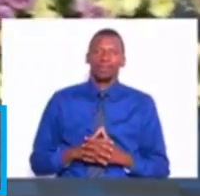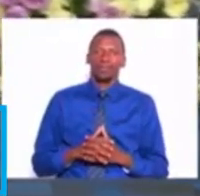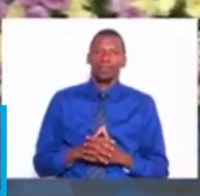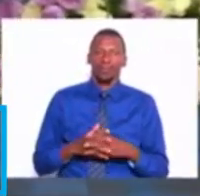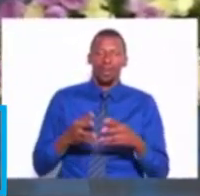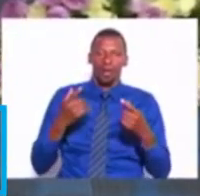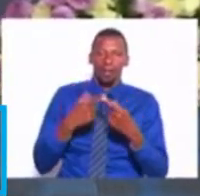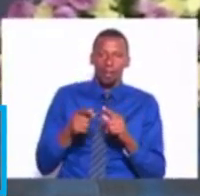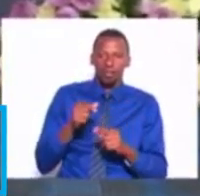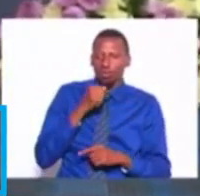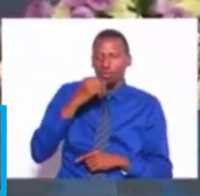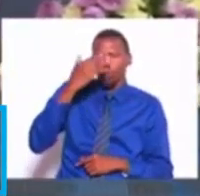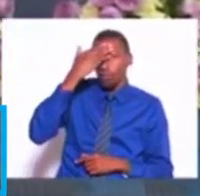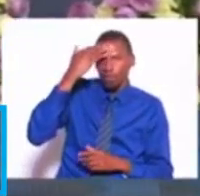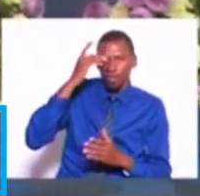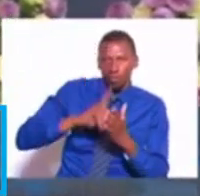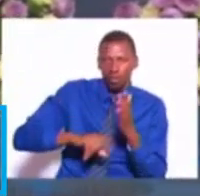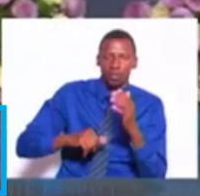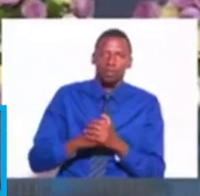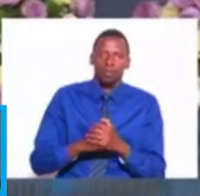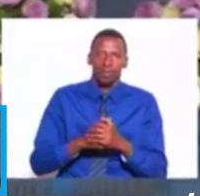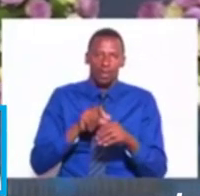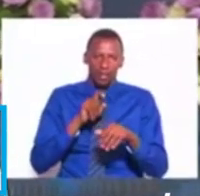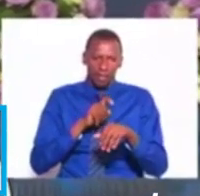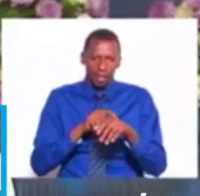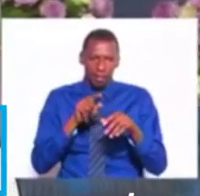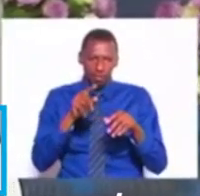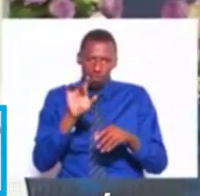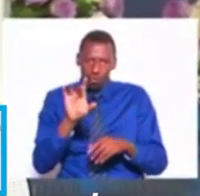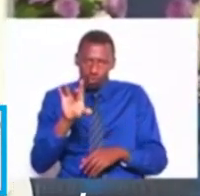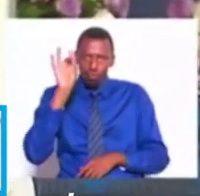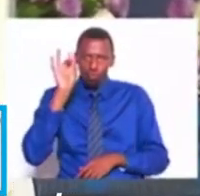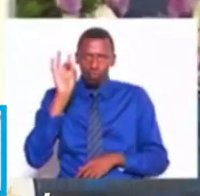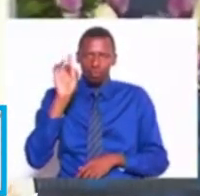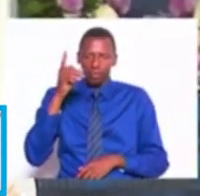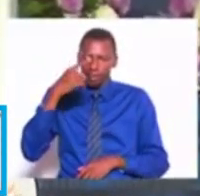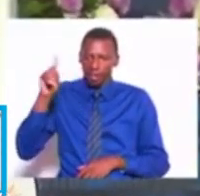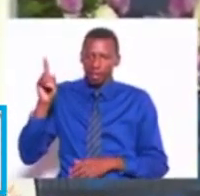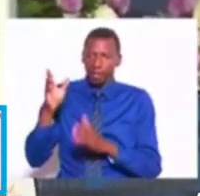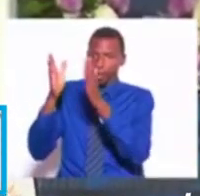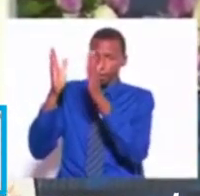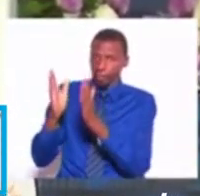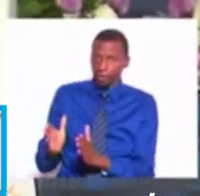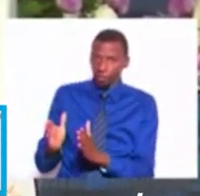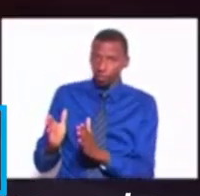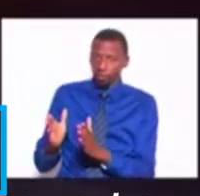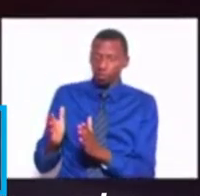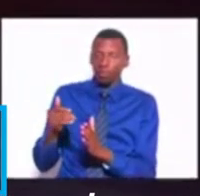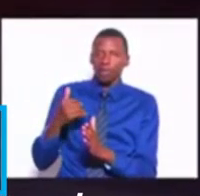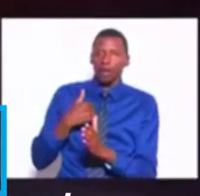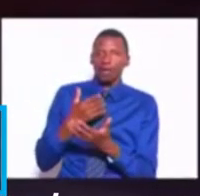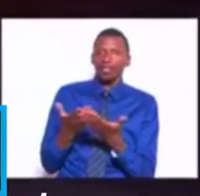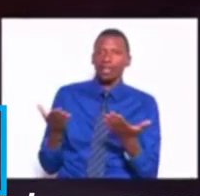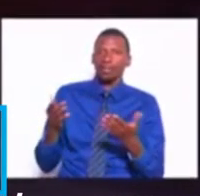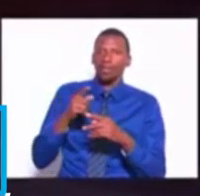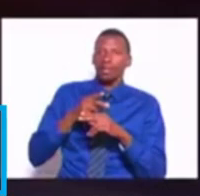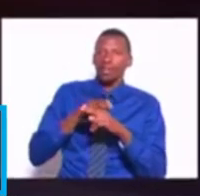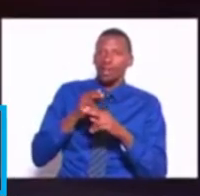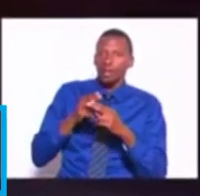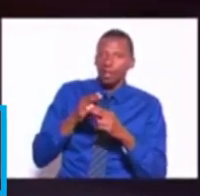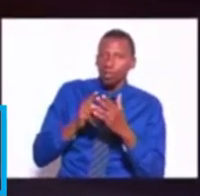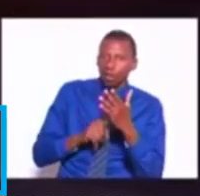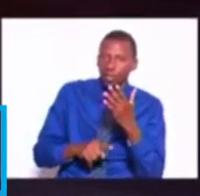But don't forget this. When you choose the right partner, there is so-called emotional